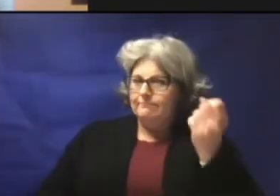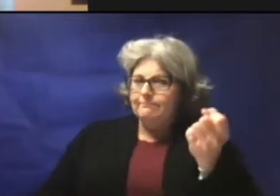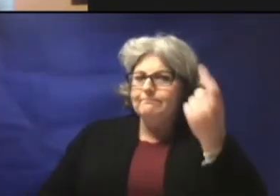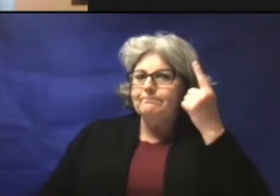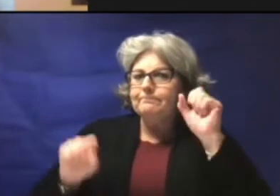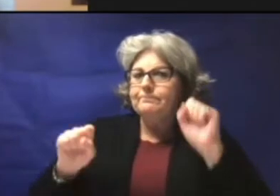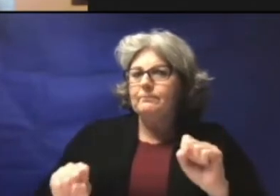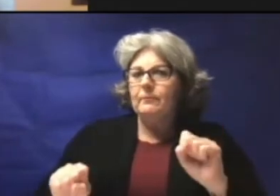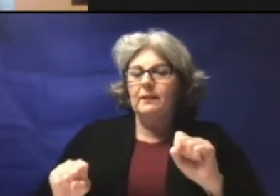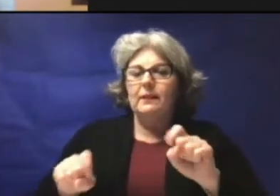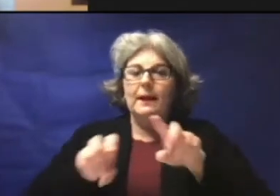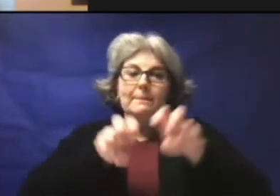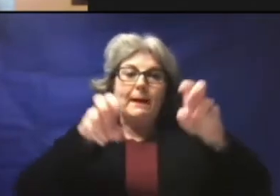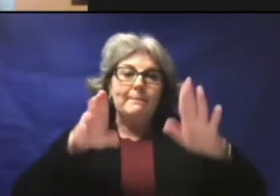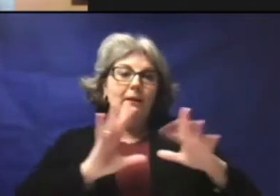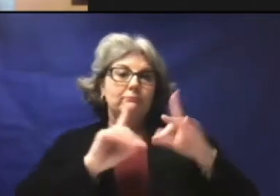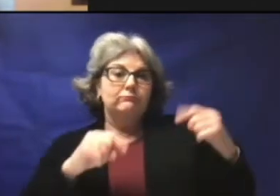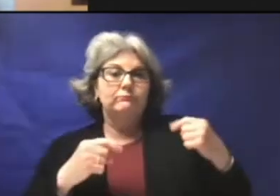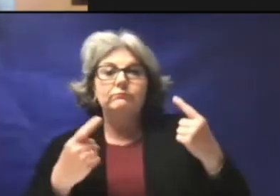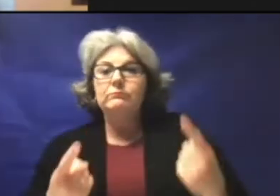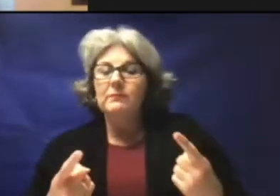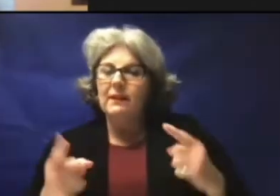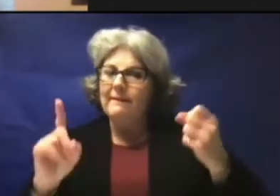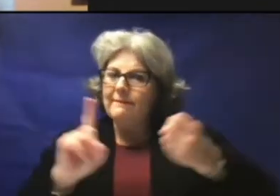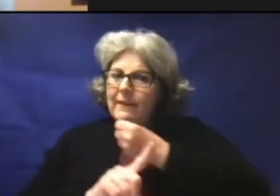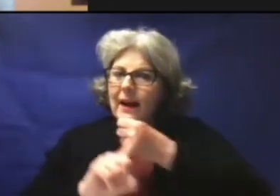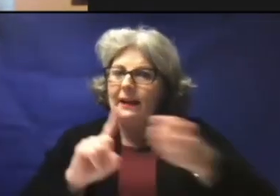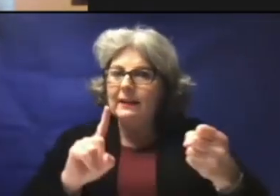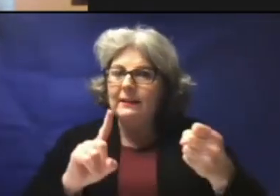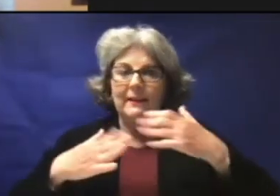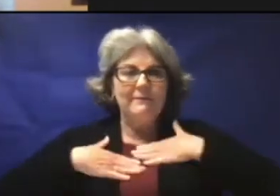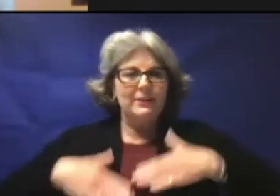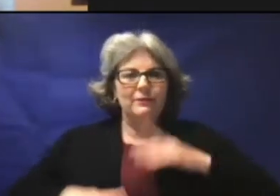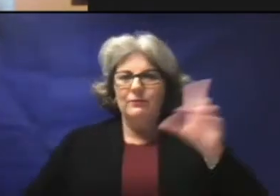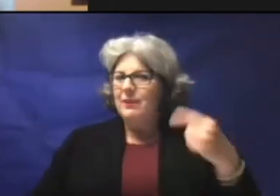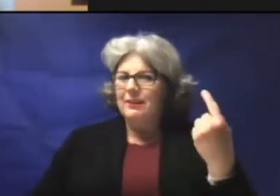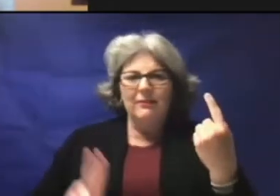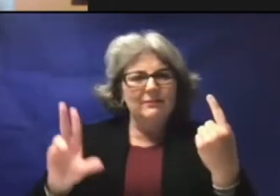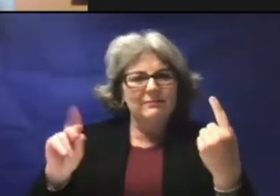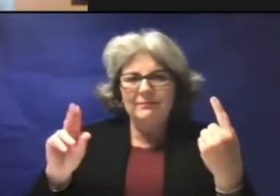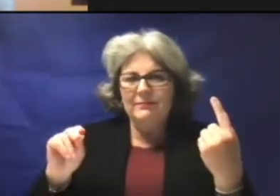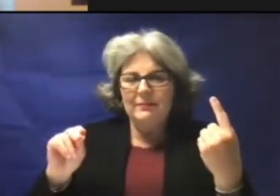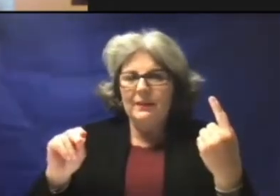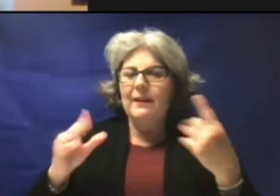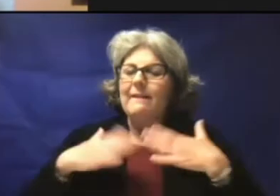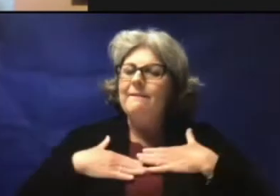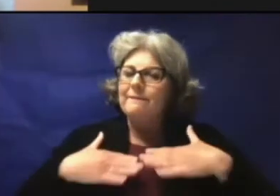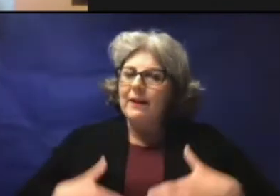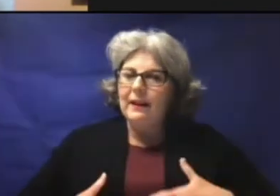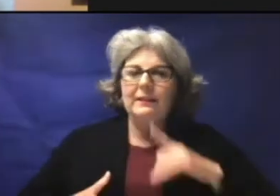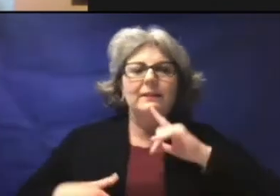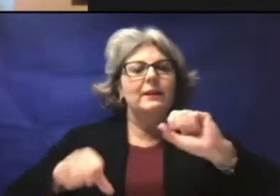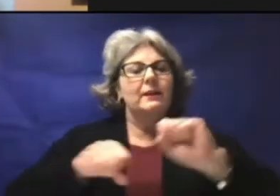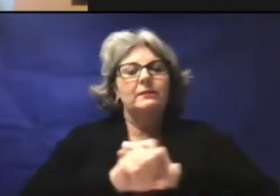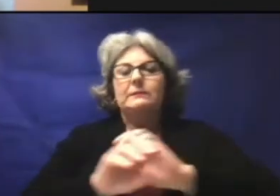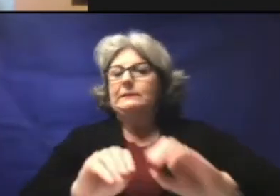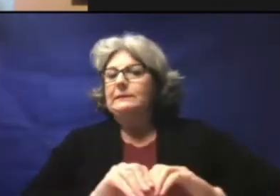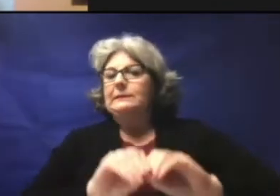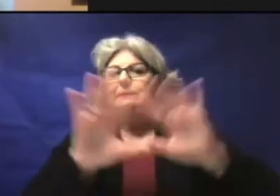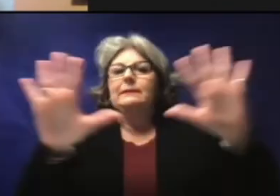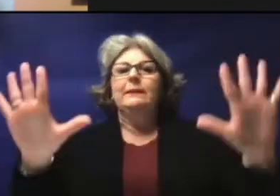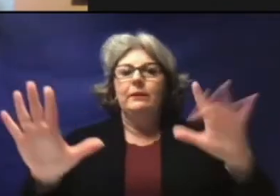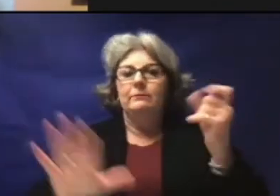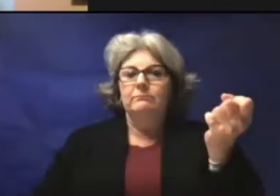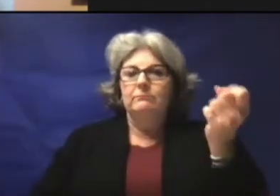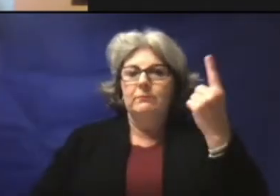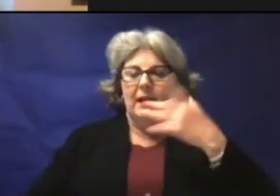like what my panelists have said, violence is not just physical. It's clear to see,